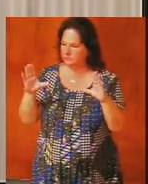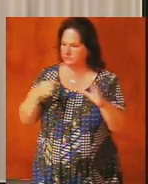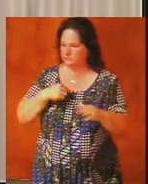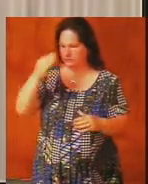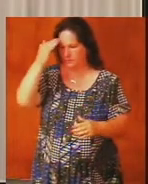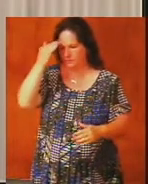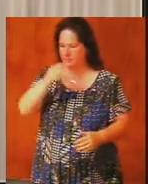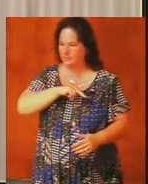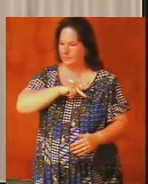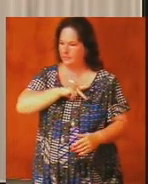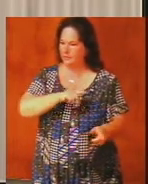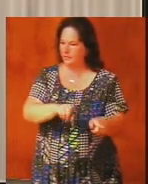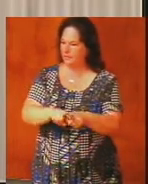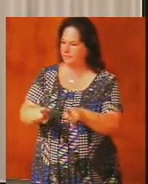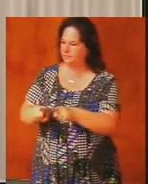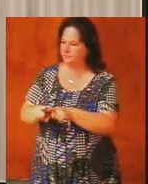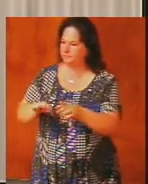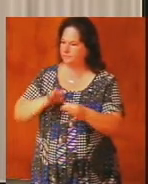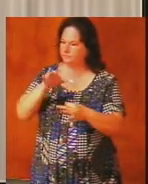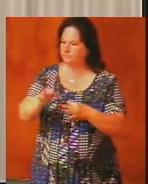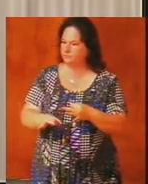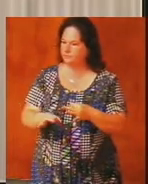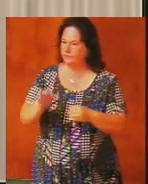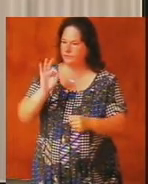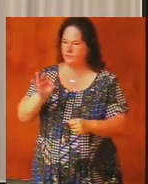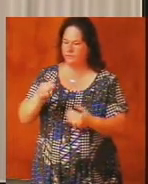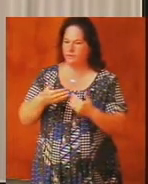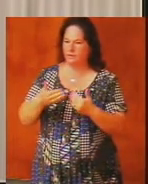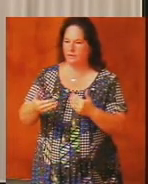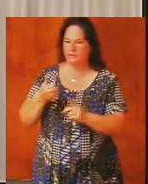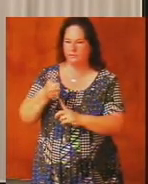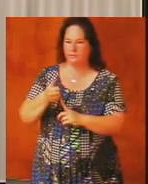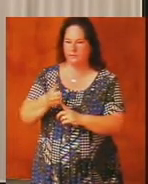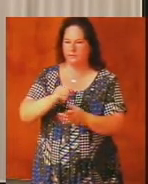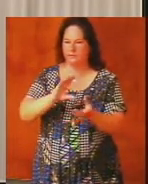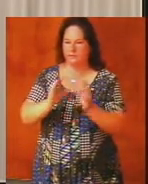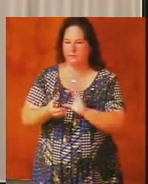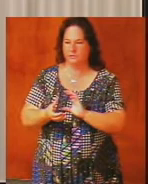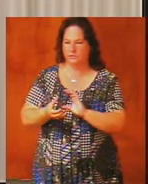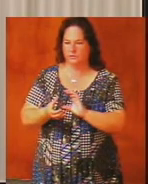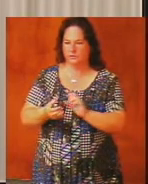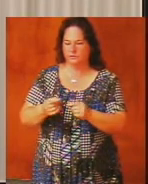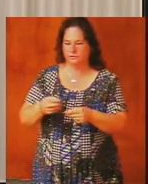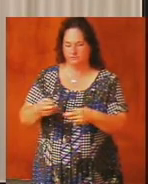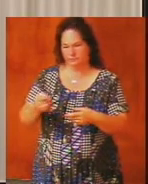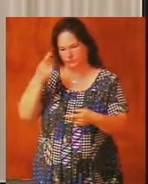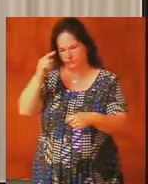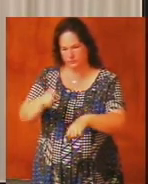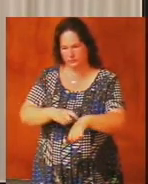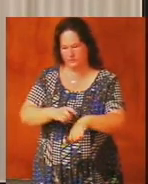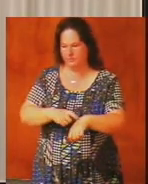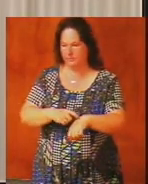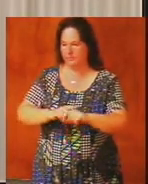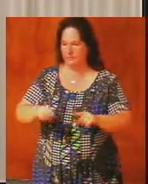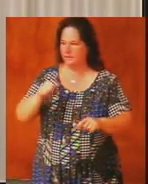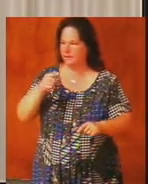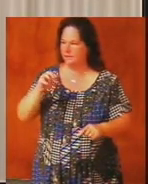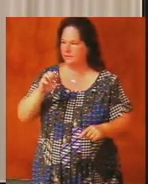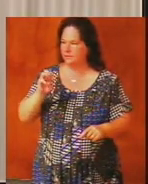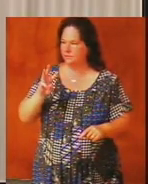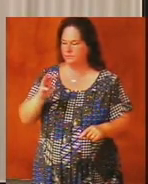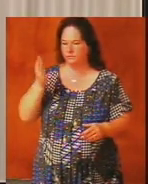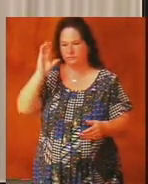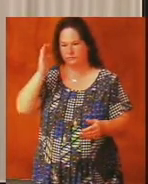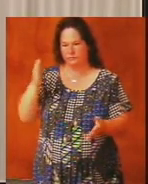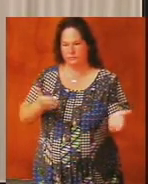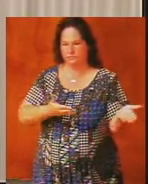know Paul also delayed preaching after his conversion for a time, but Andrew seems to have brought his brother right away to